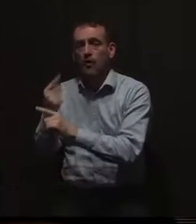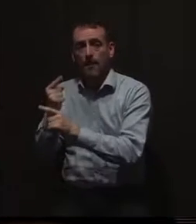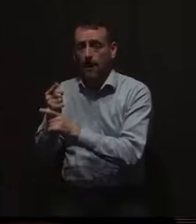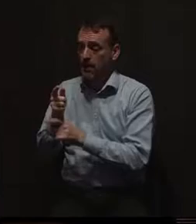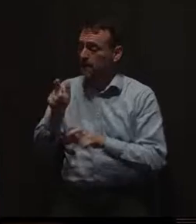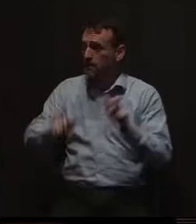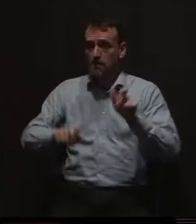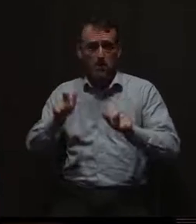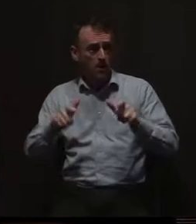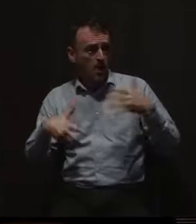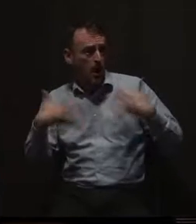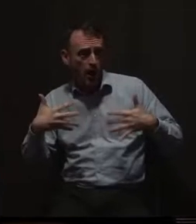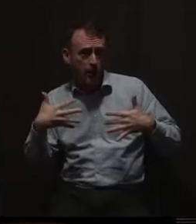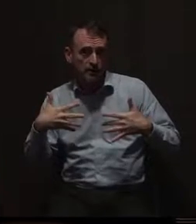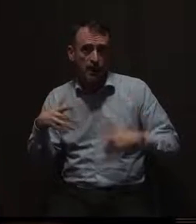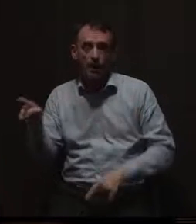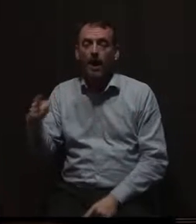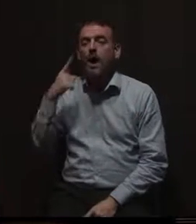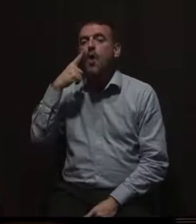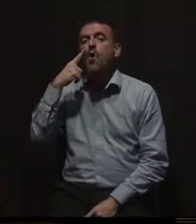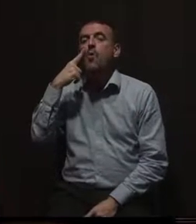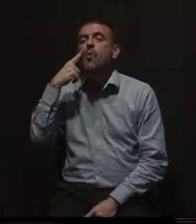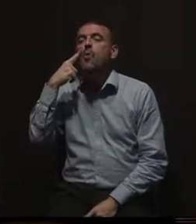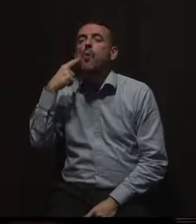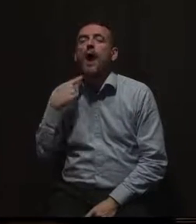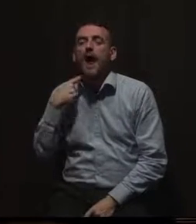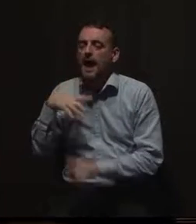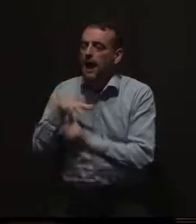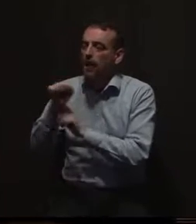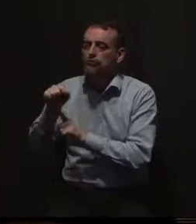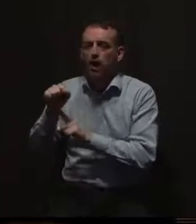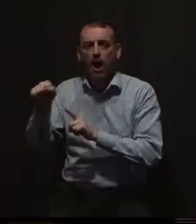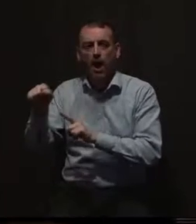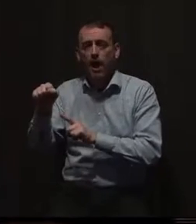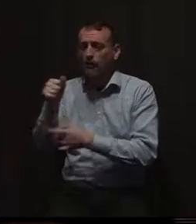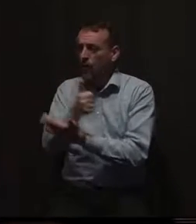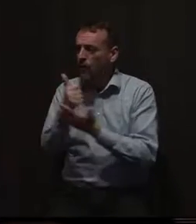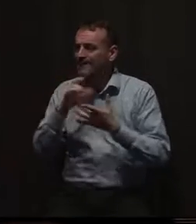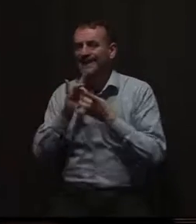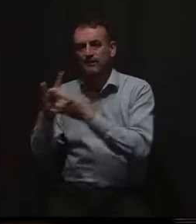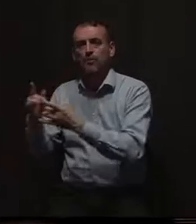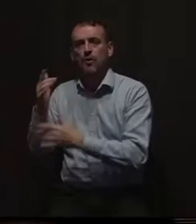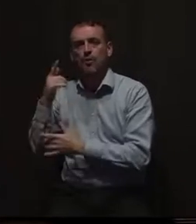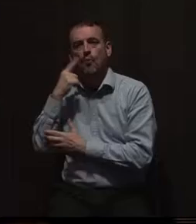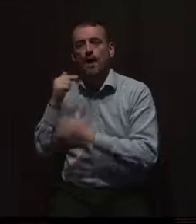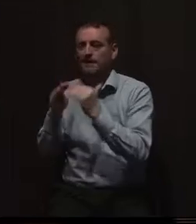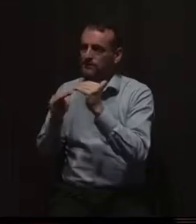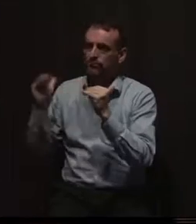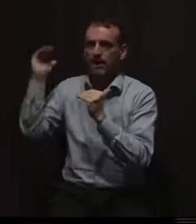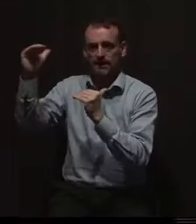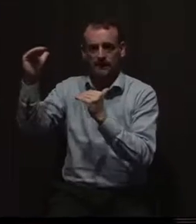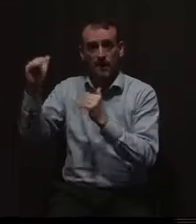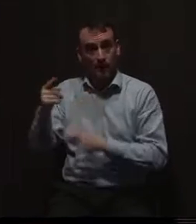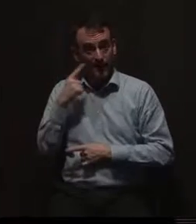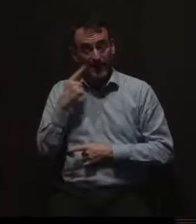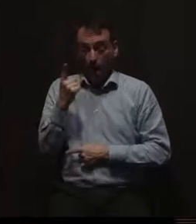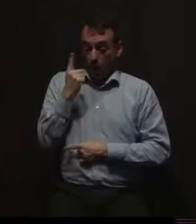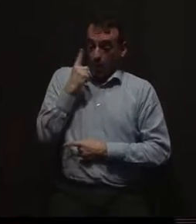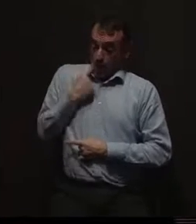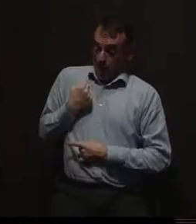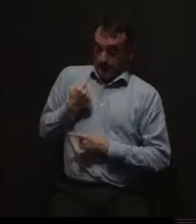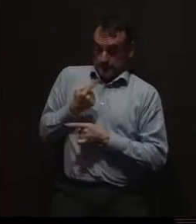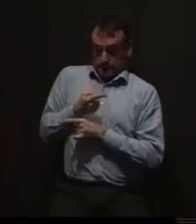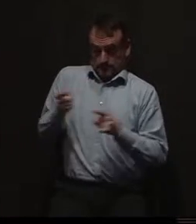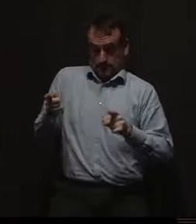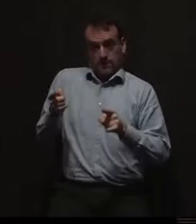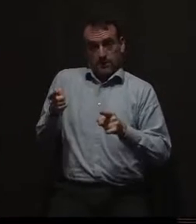is because the only concept of whiteness that we have is white supremacy. So we have actually also got to make whiteness human, because in a